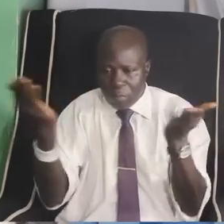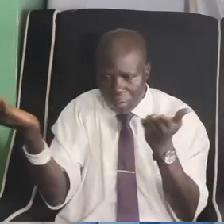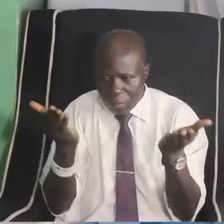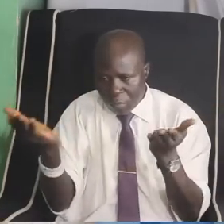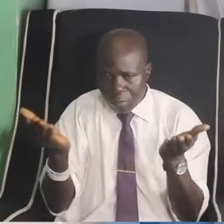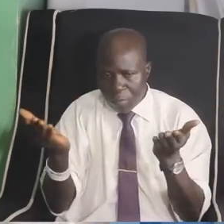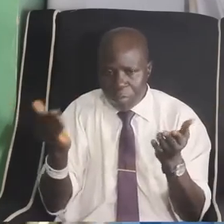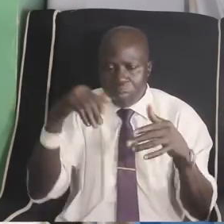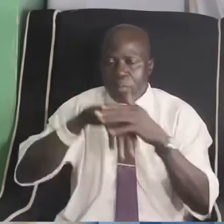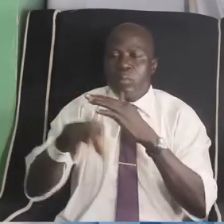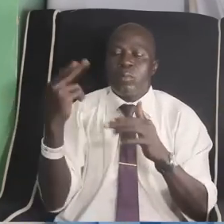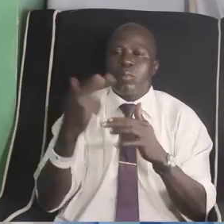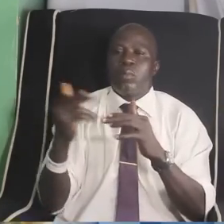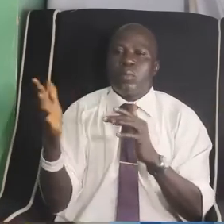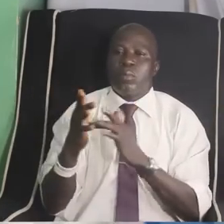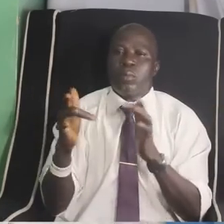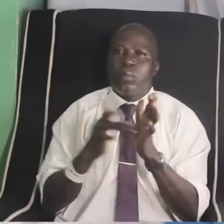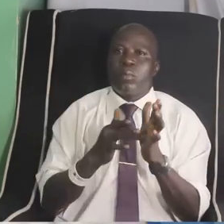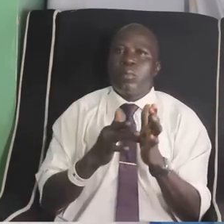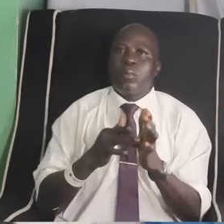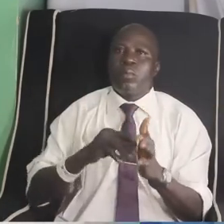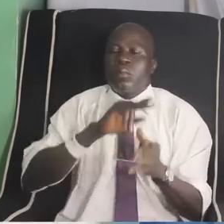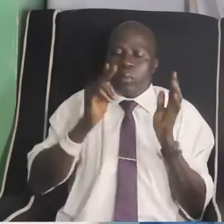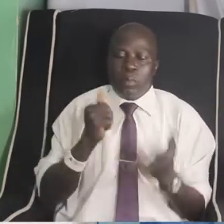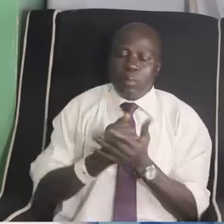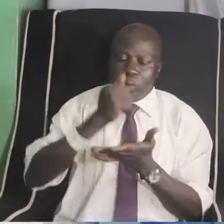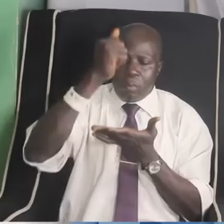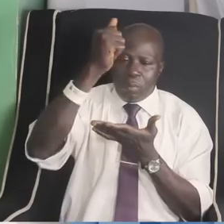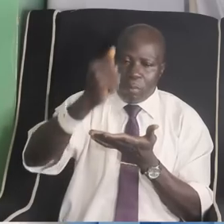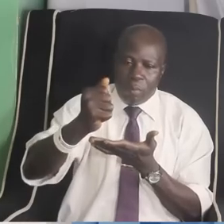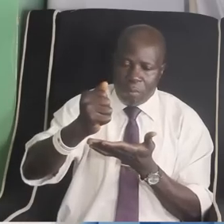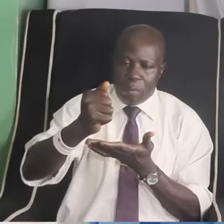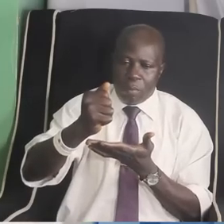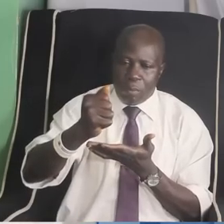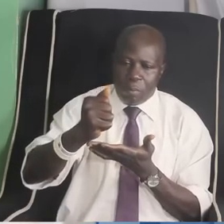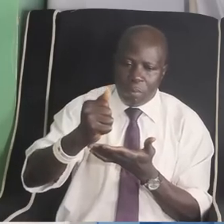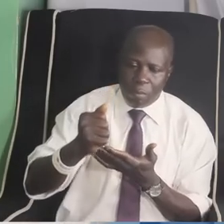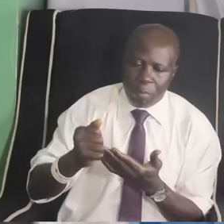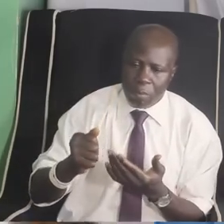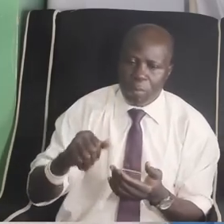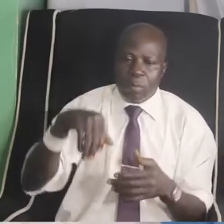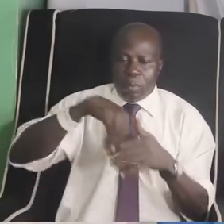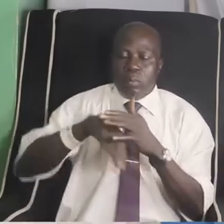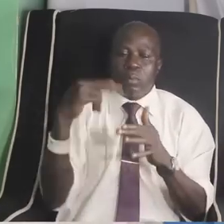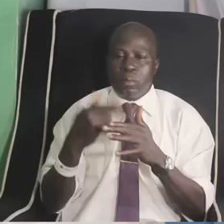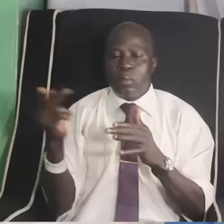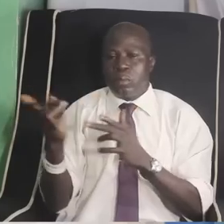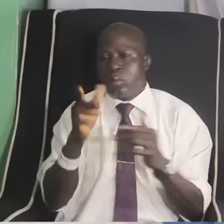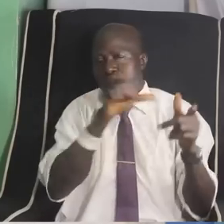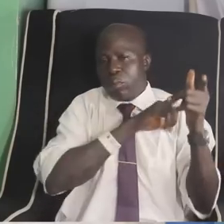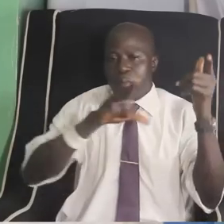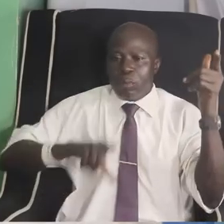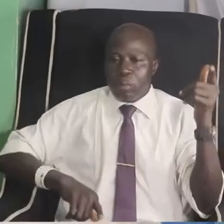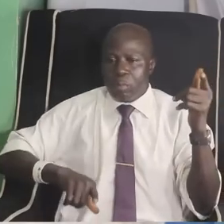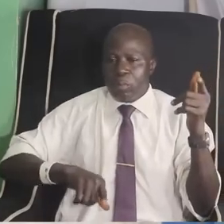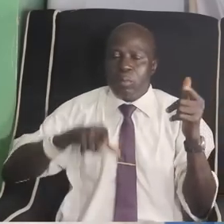Bagolo madegava. In the name of Jesus. In the yama sin oloru kon. Amen. Serve you in Jesus. Ni oruko Oluwa. In the name of the